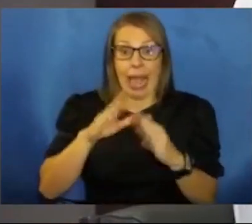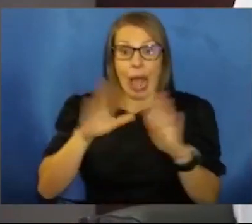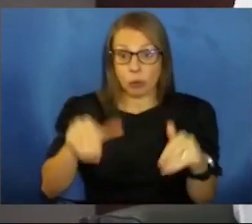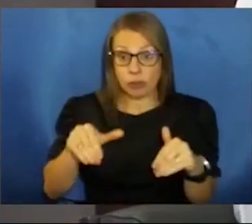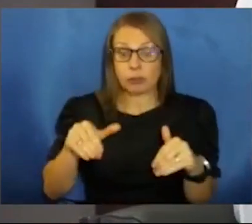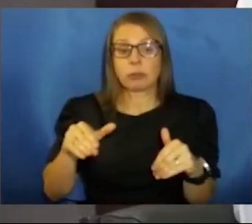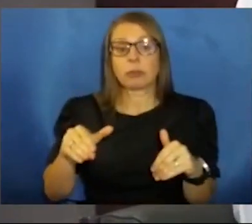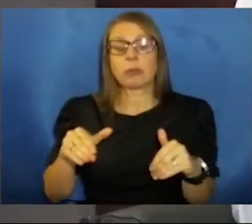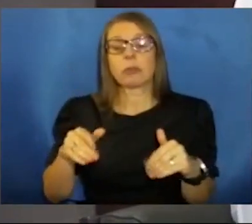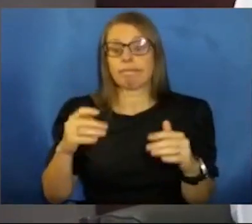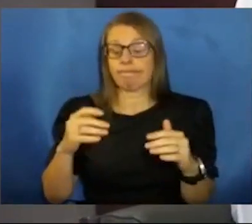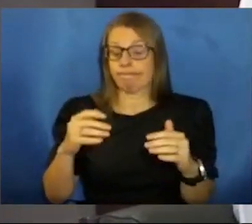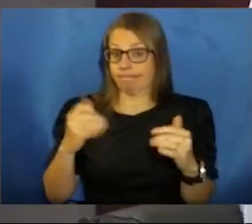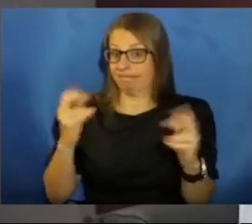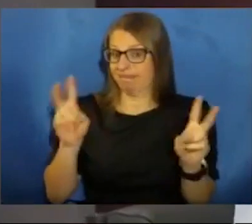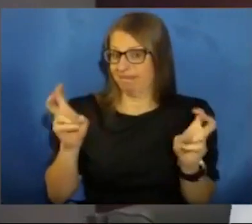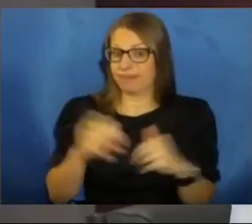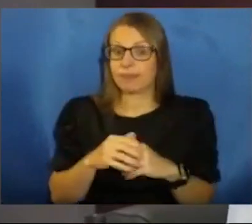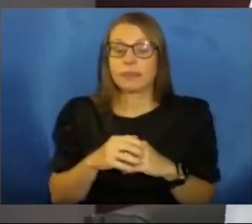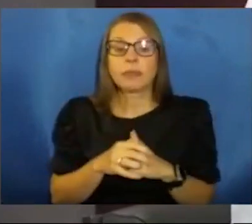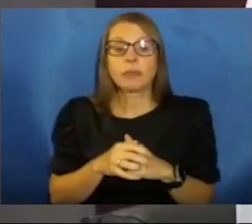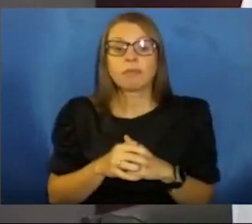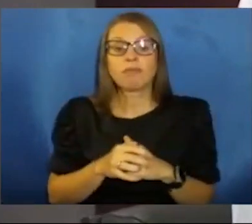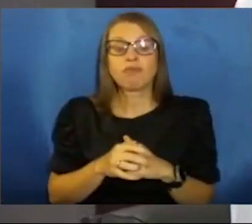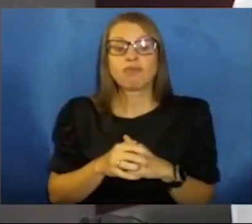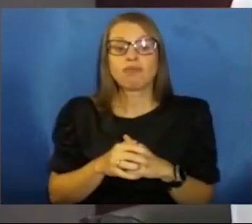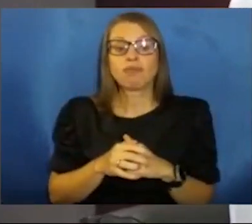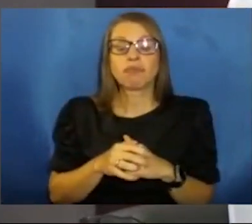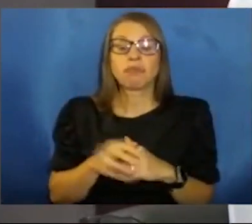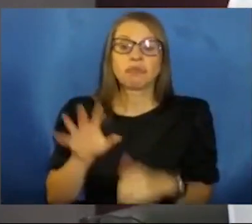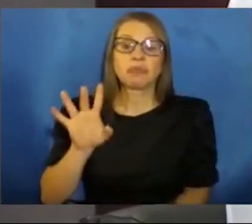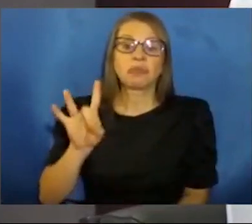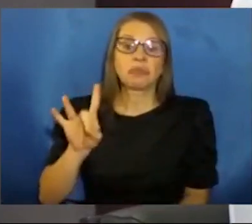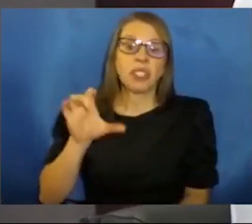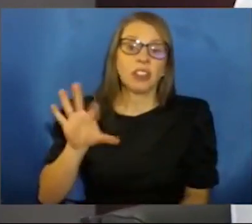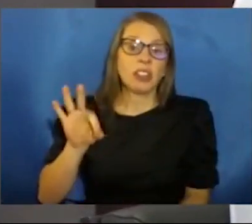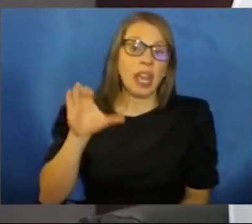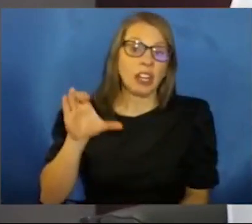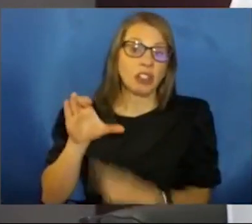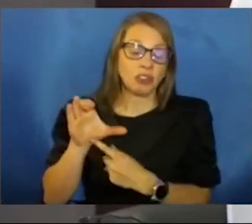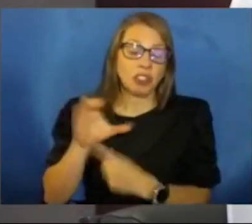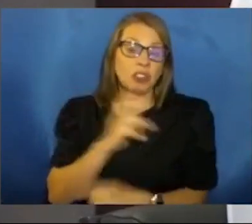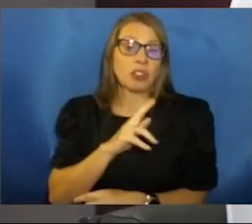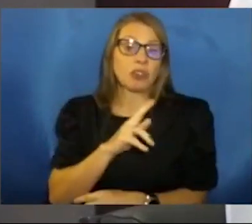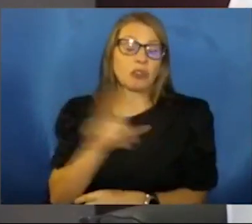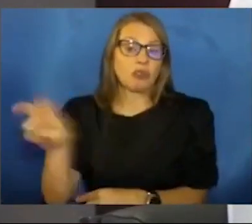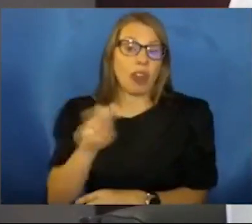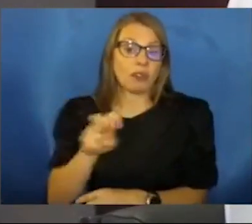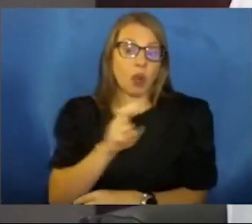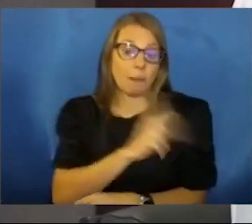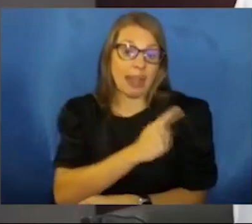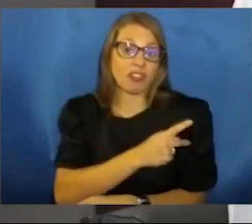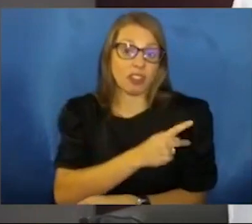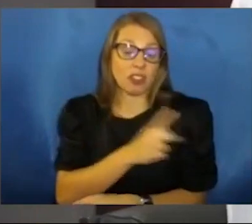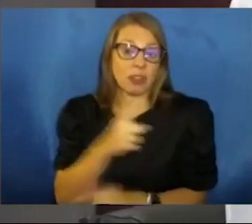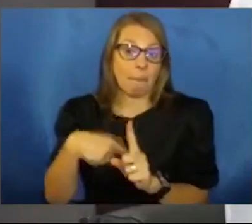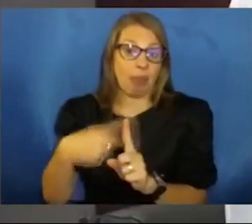We historically have averaged about 800 or 900 transfer requests a month. Back